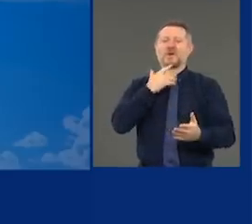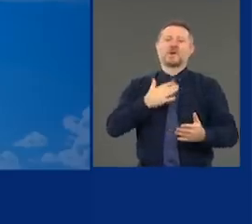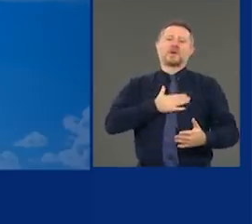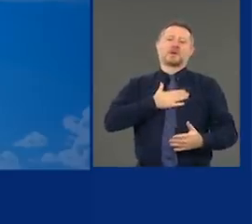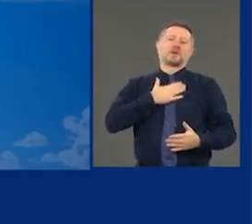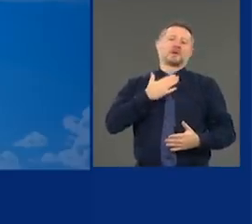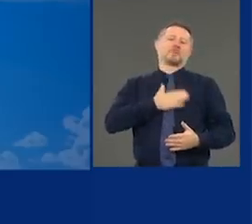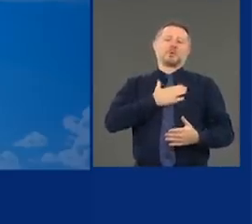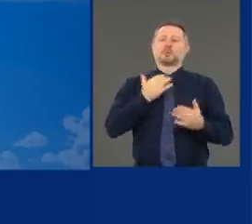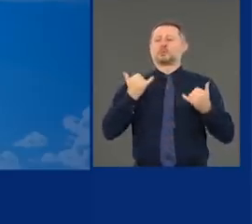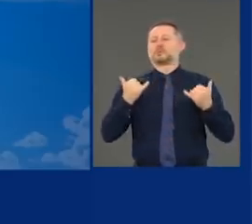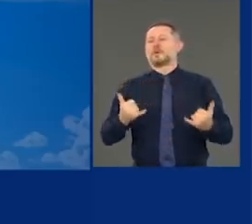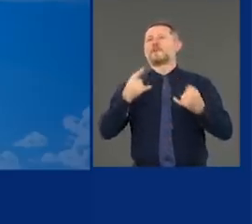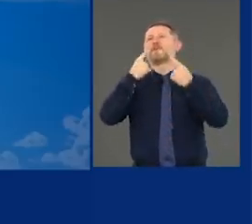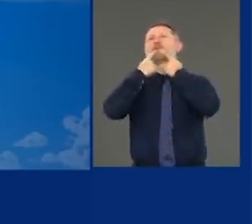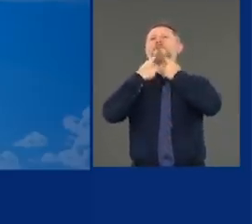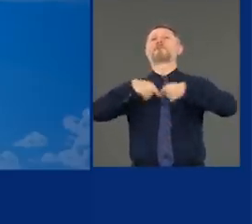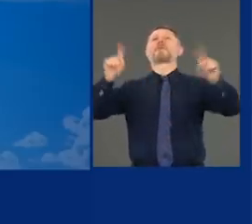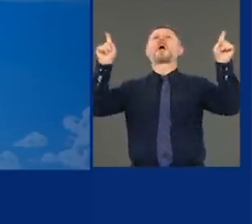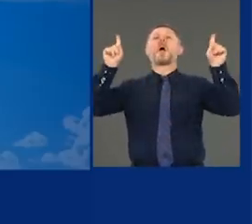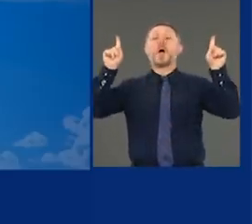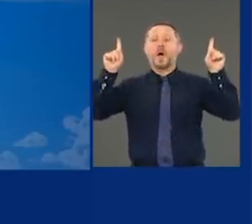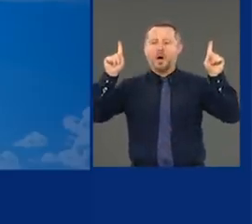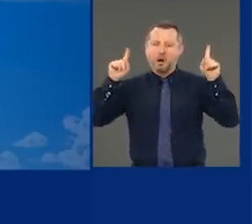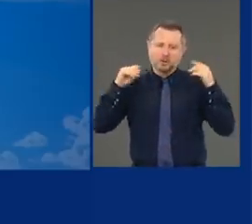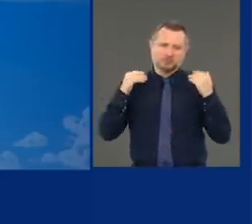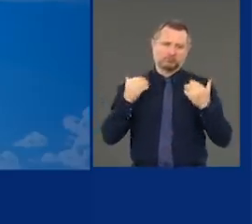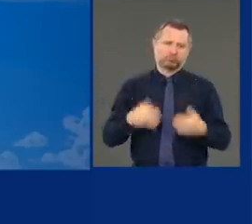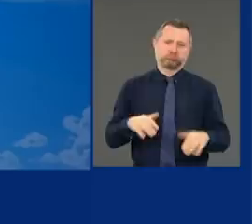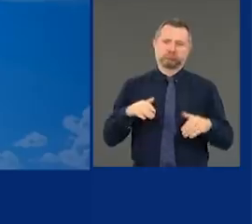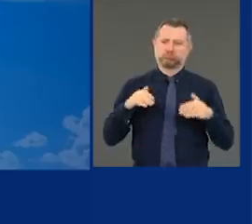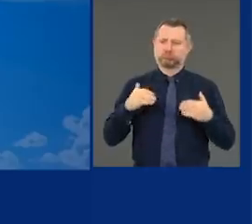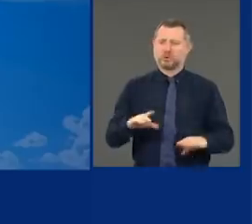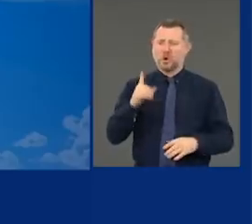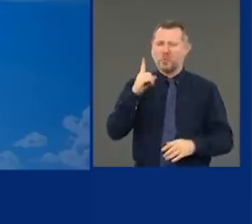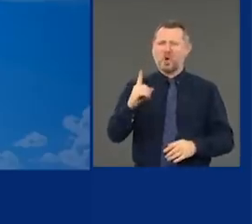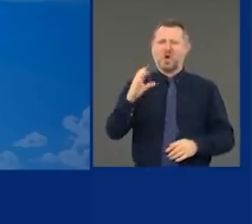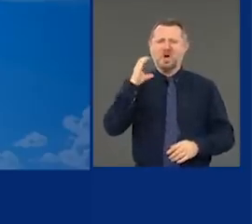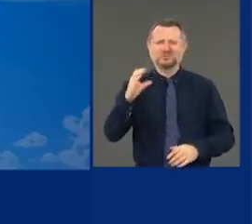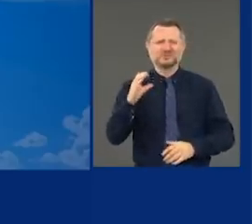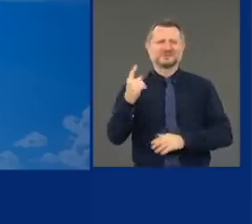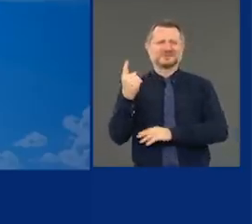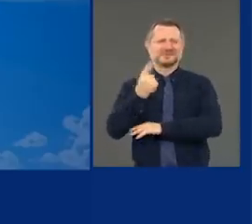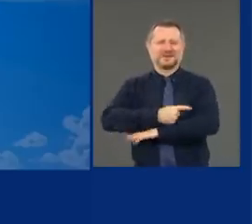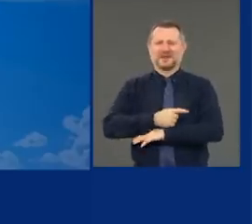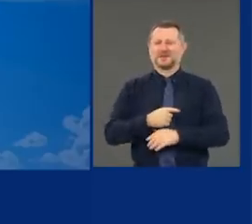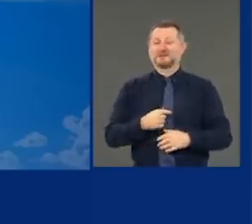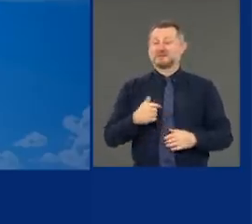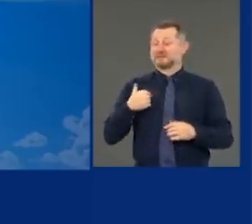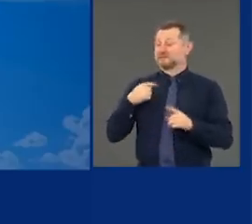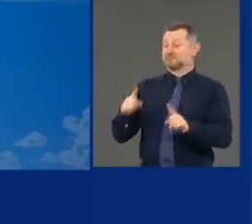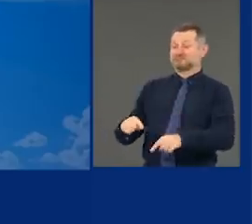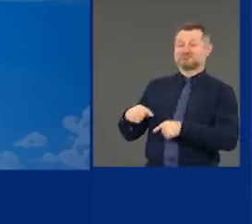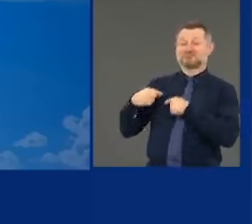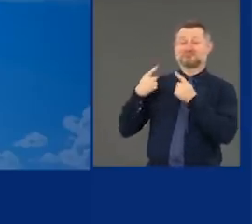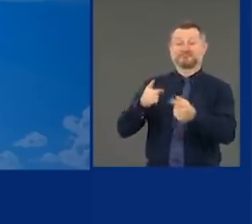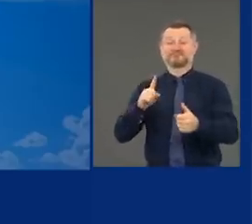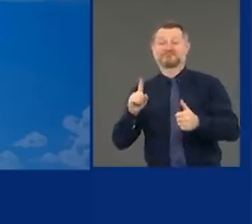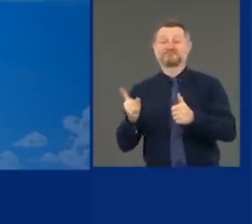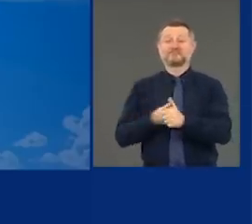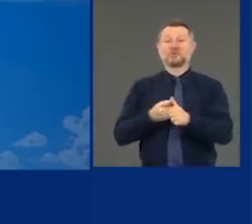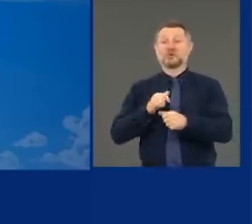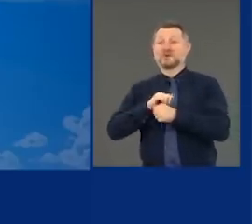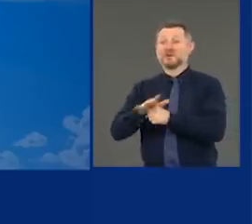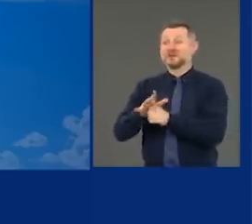to see finally come. Day 100. Day 100 since we had the first case in